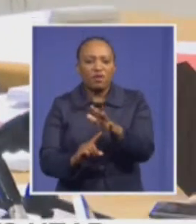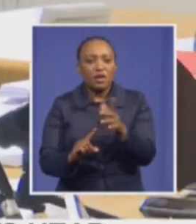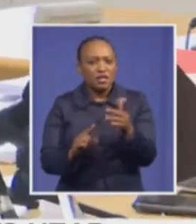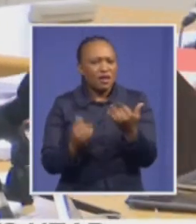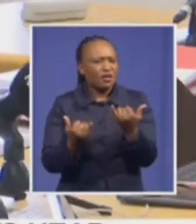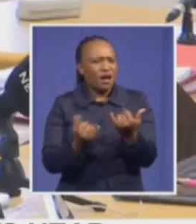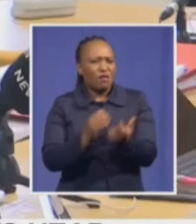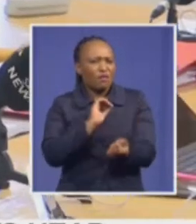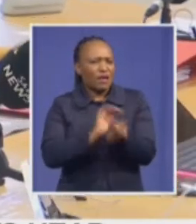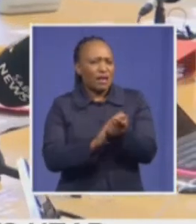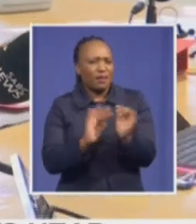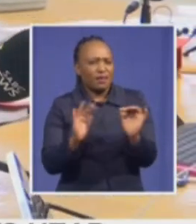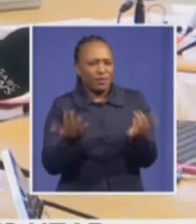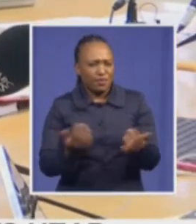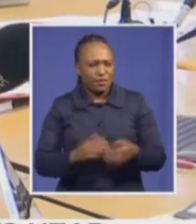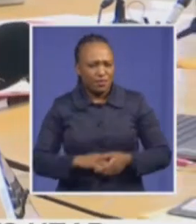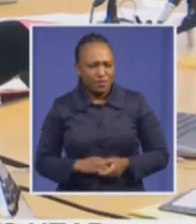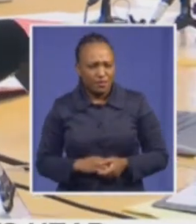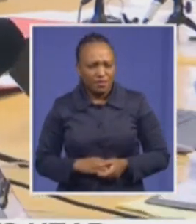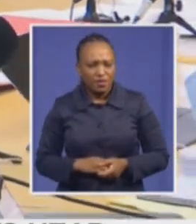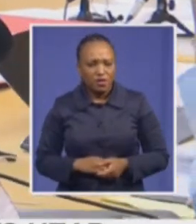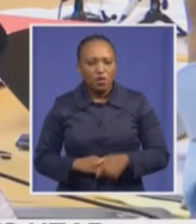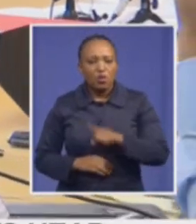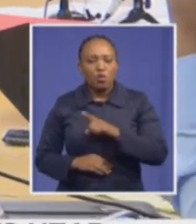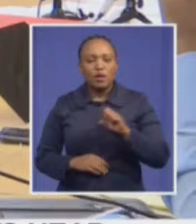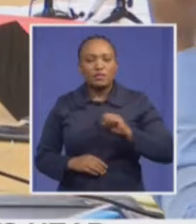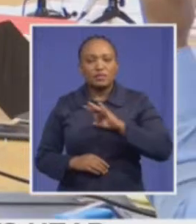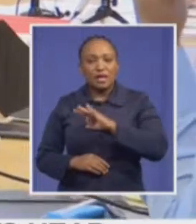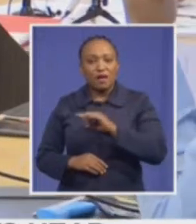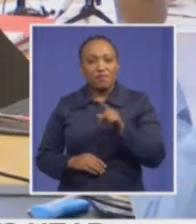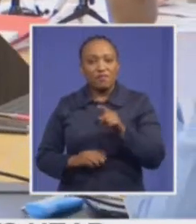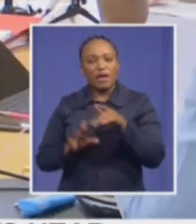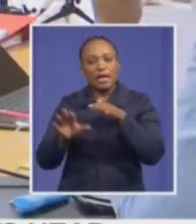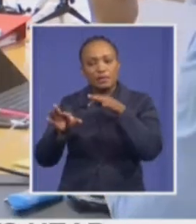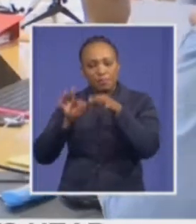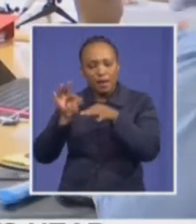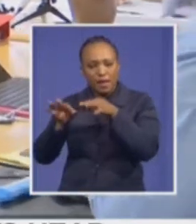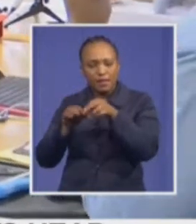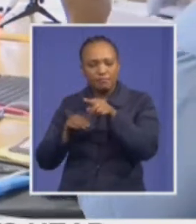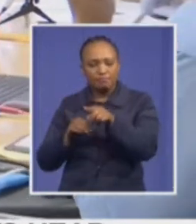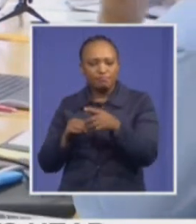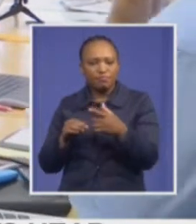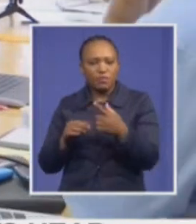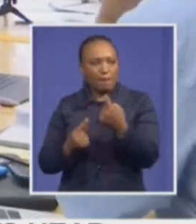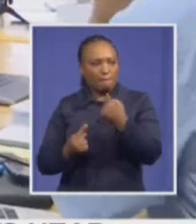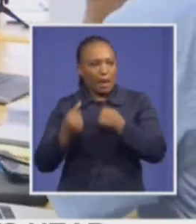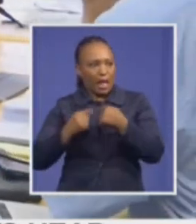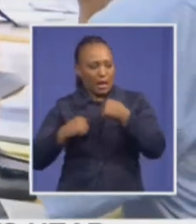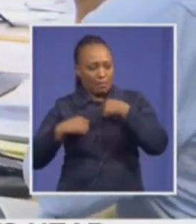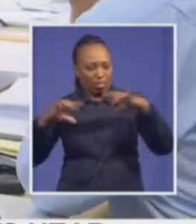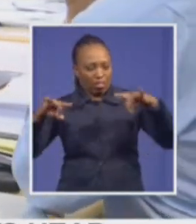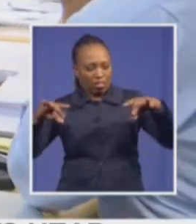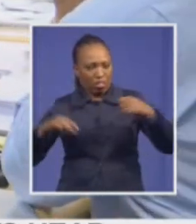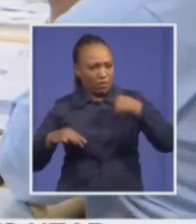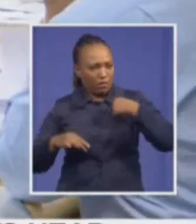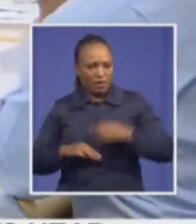this employee's explanation that, look, you can't put the blame on me, somebody else messed up here. That's the real issue before.